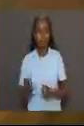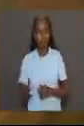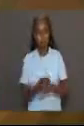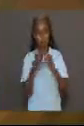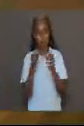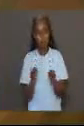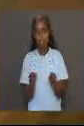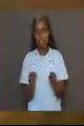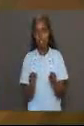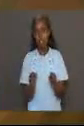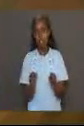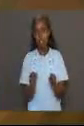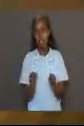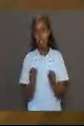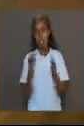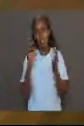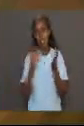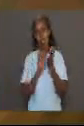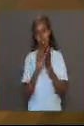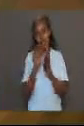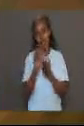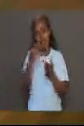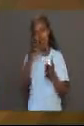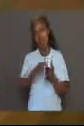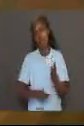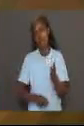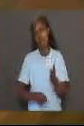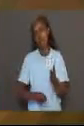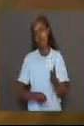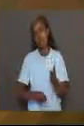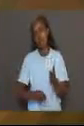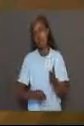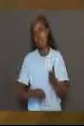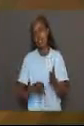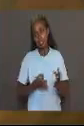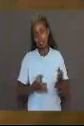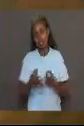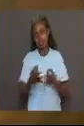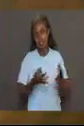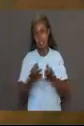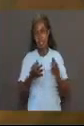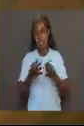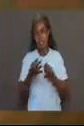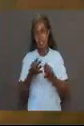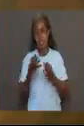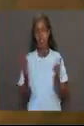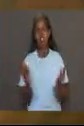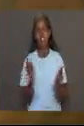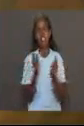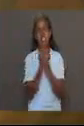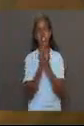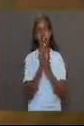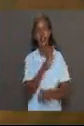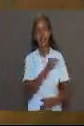Probability is a numerical value that describes the likelihood of